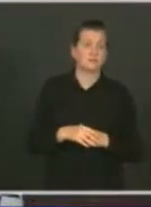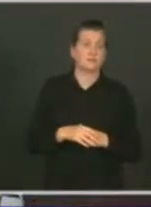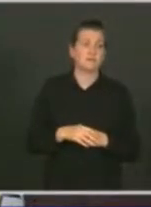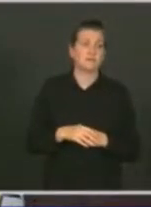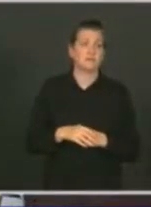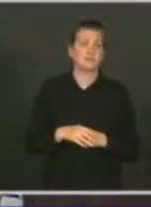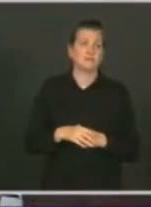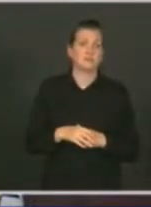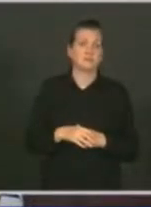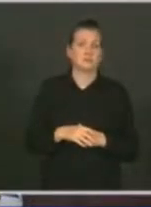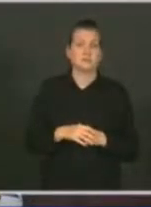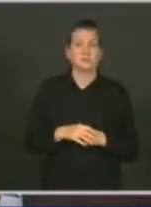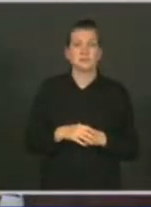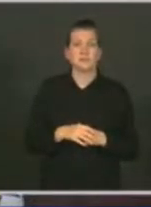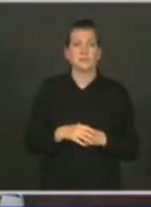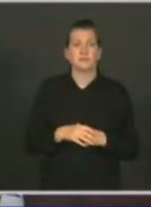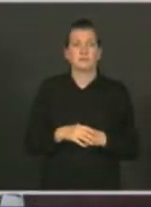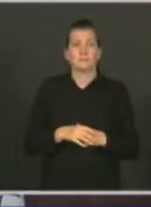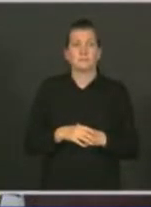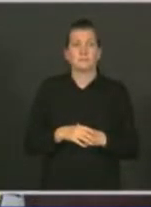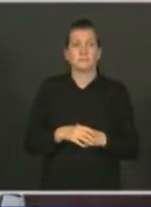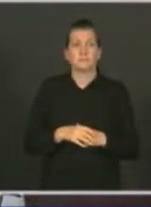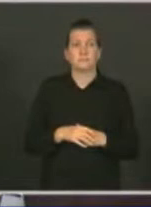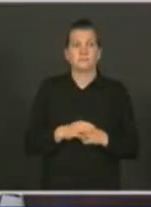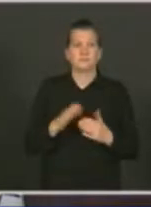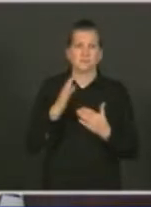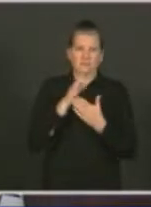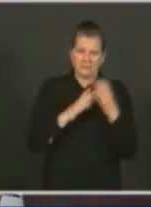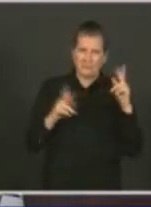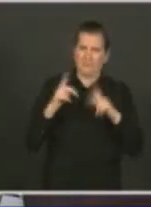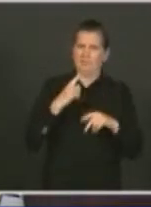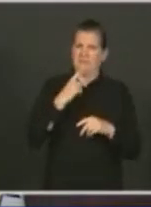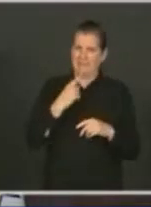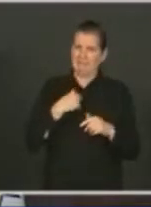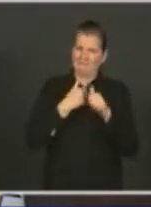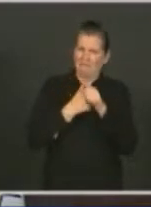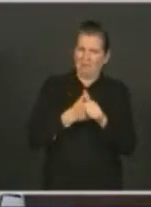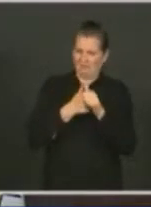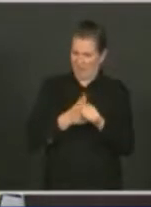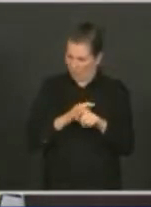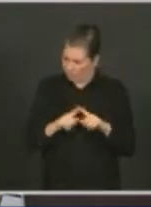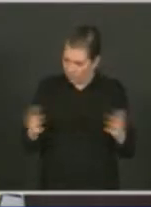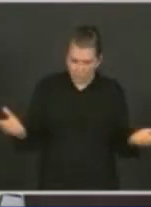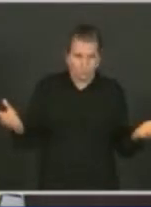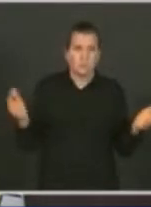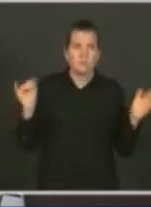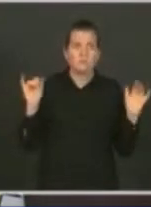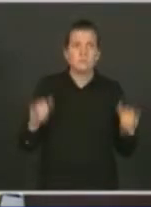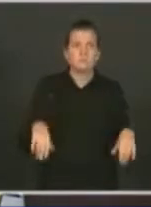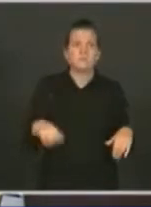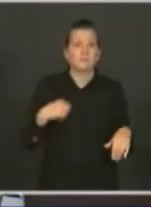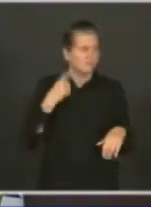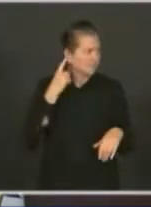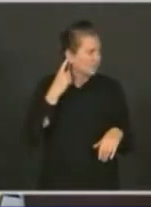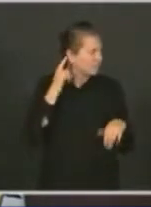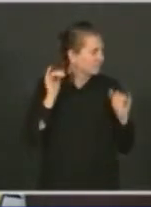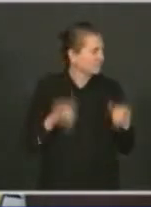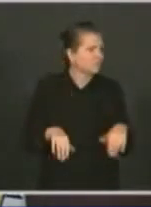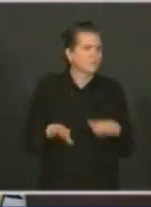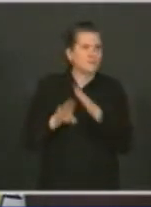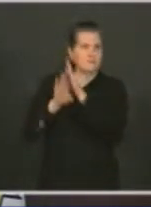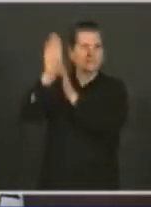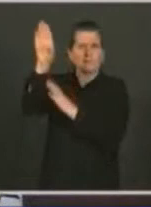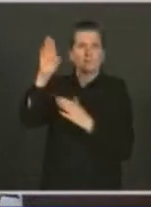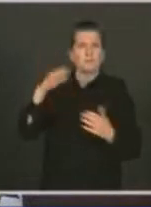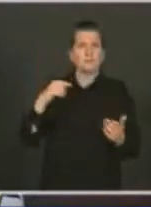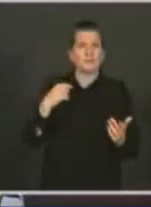Because there are people listening, watching right now saying, I've been following everything that they've been doing, and yet we're hearing these stories. I'm not trying to minimize,